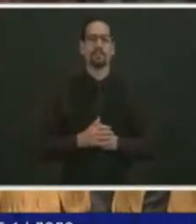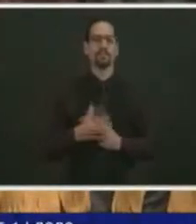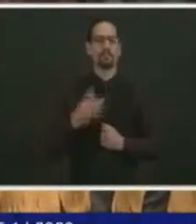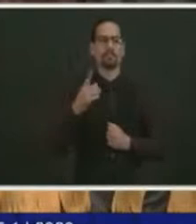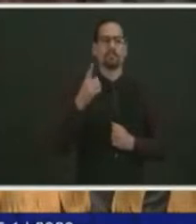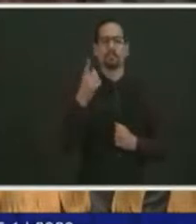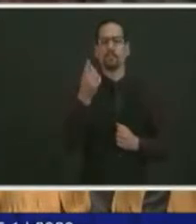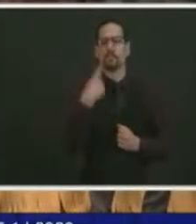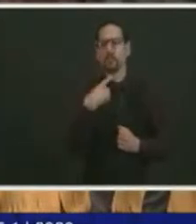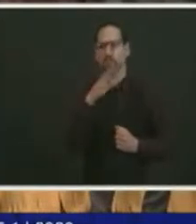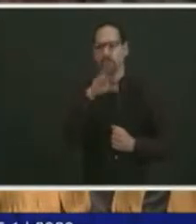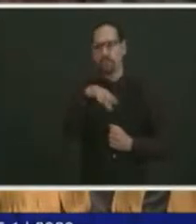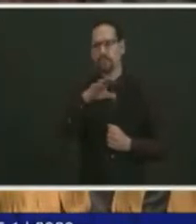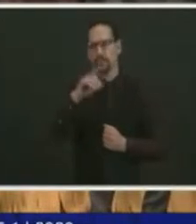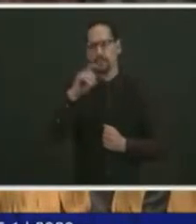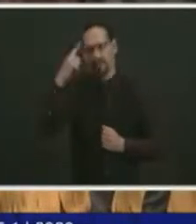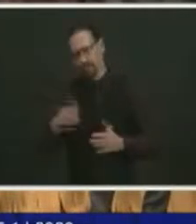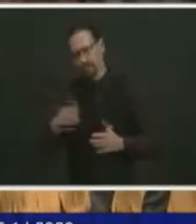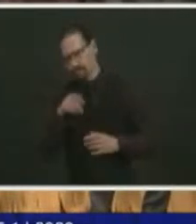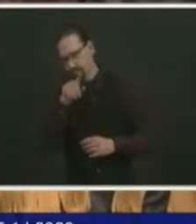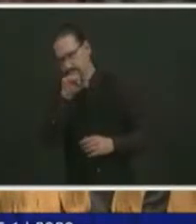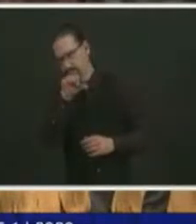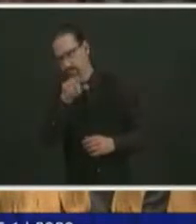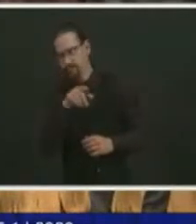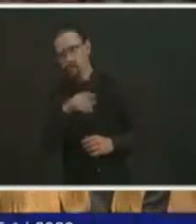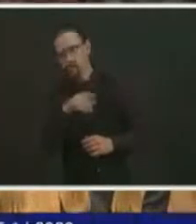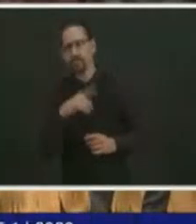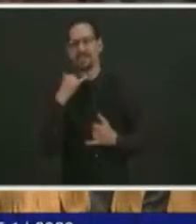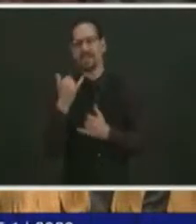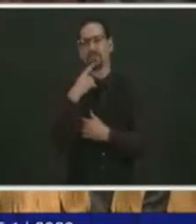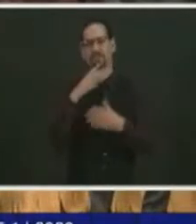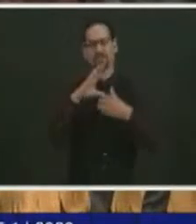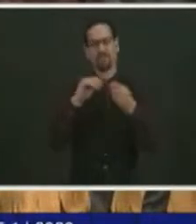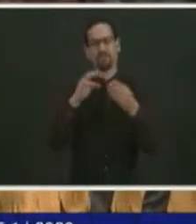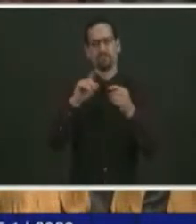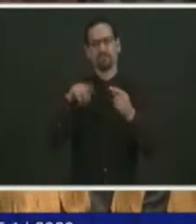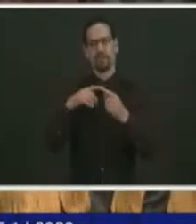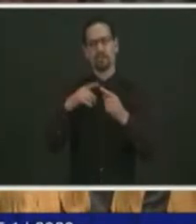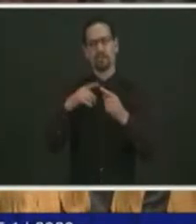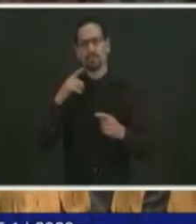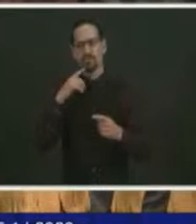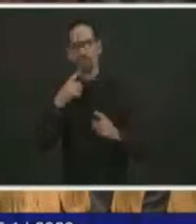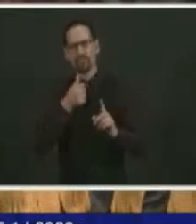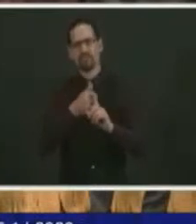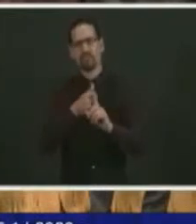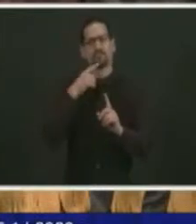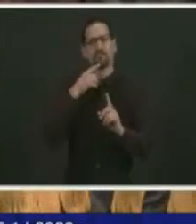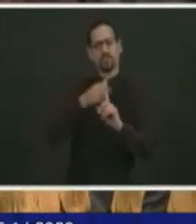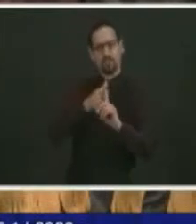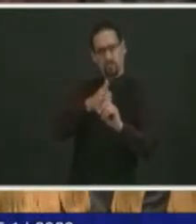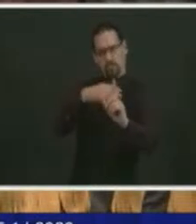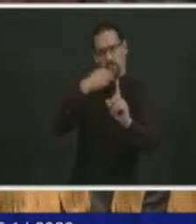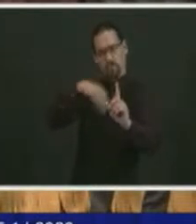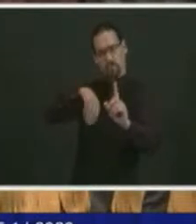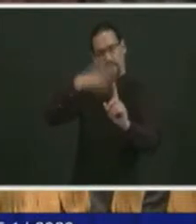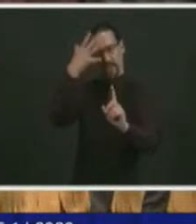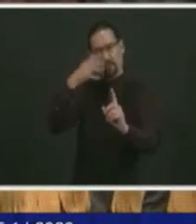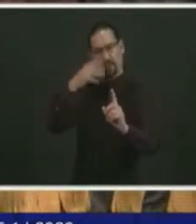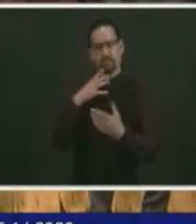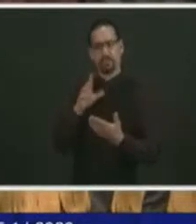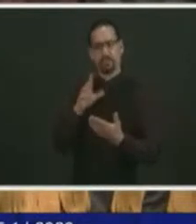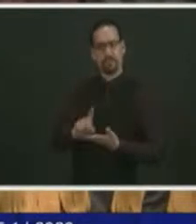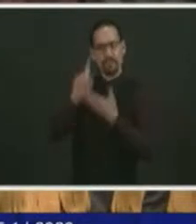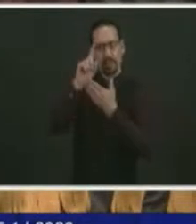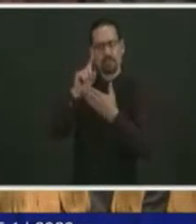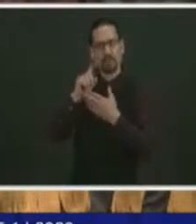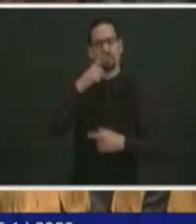Governor, can I just, this morning, you referred yourself as a white woman of privilege. Now, you grew up in Smithfield,